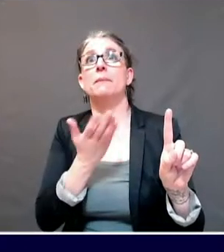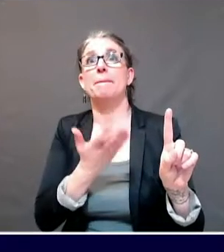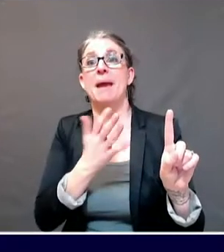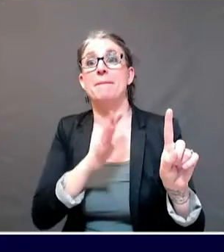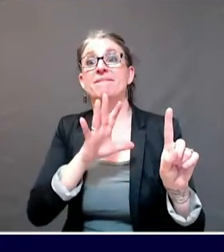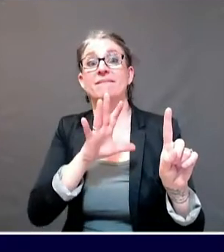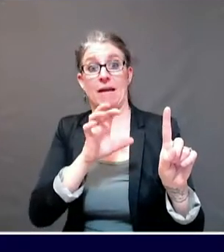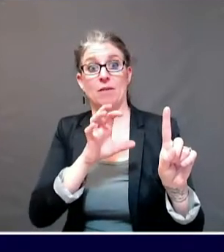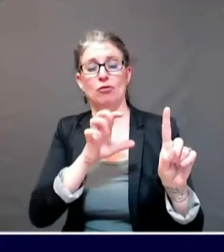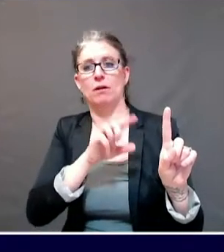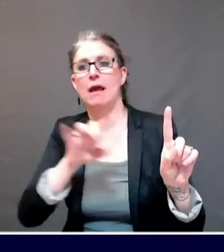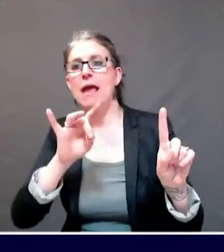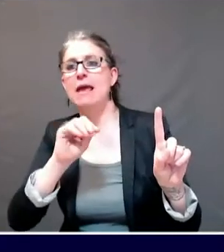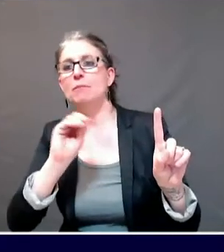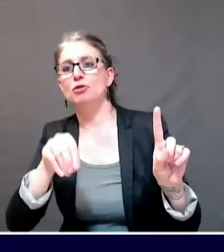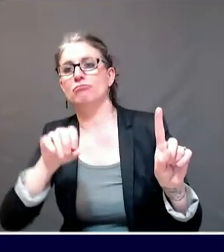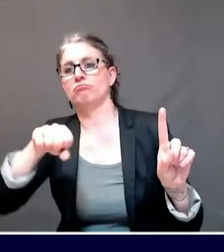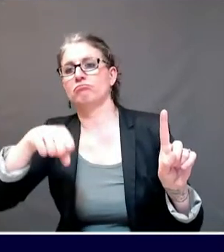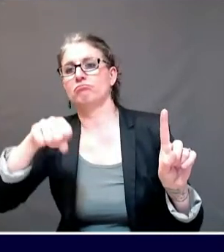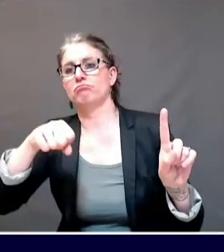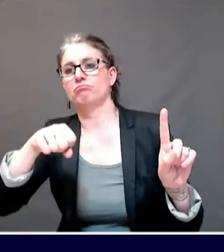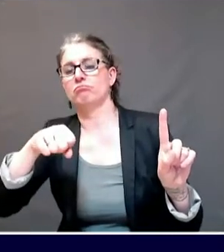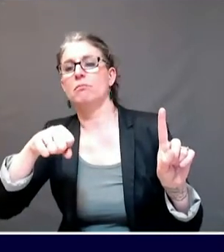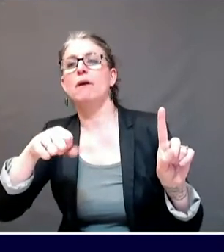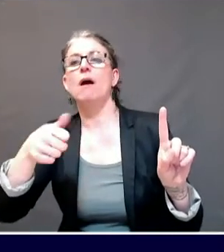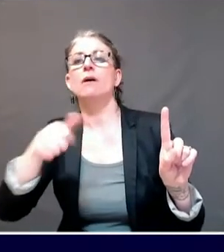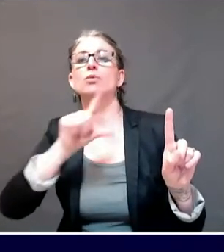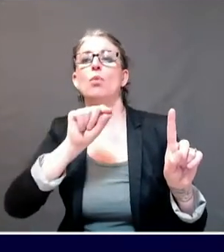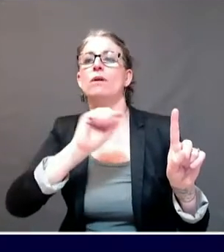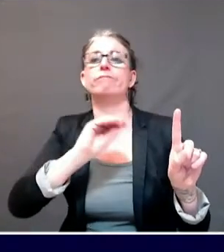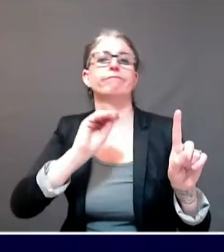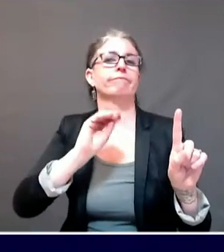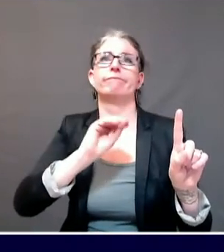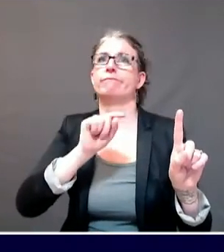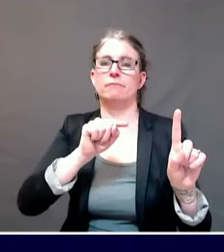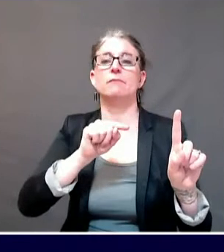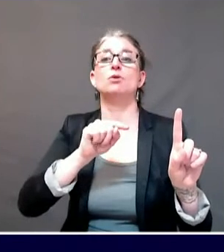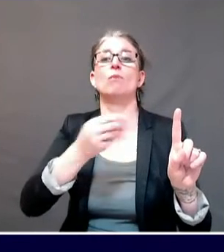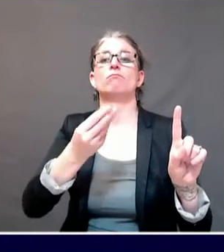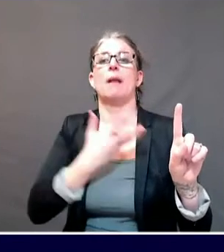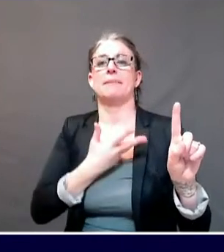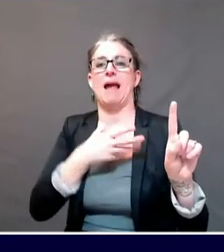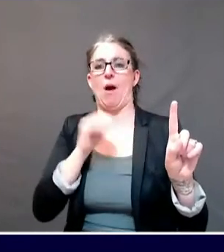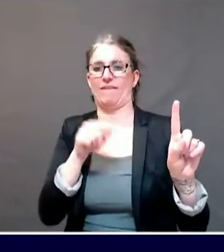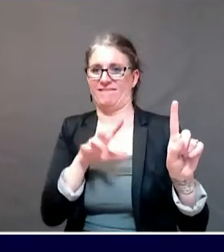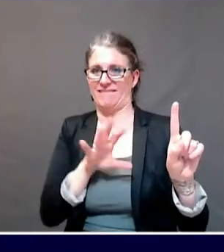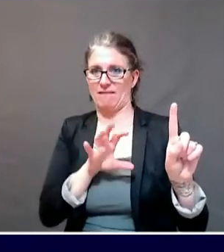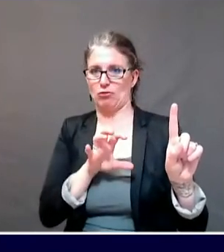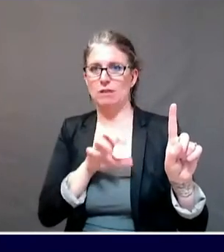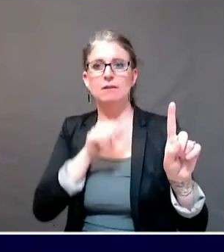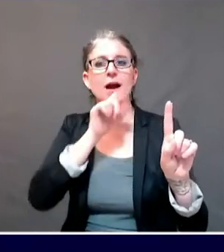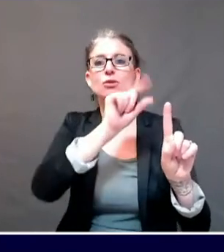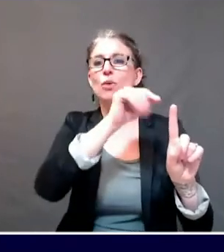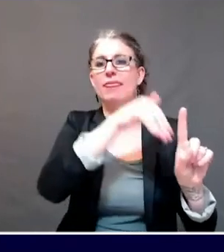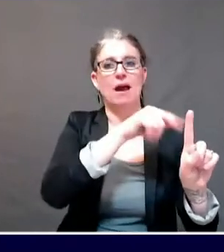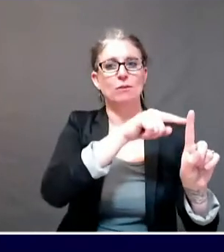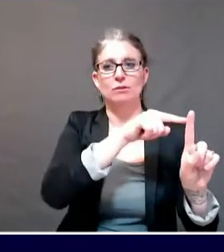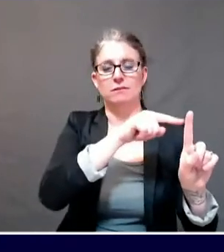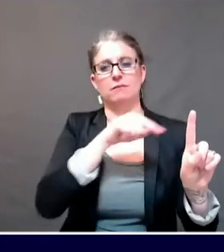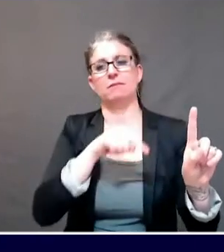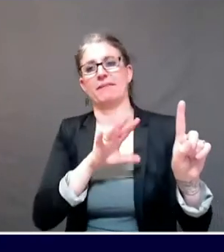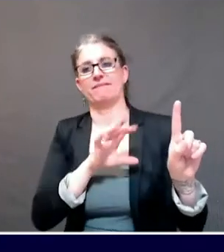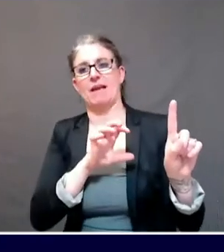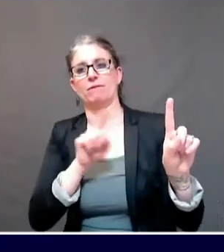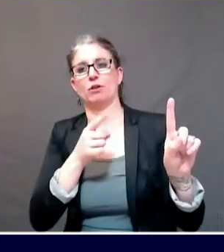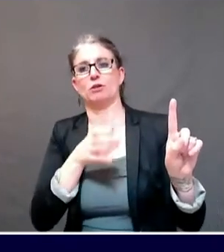and we tabulate exactly how many people in 1A were offered the vaccine, how many accepted, how many declined.